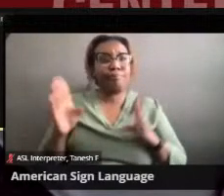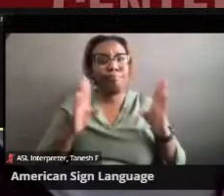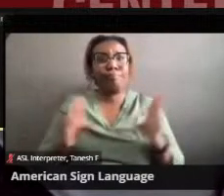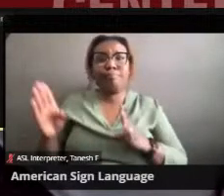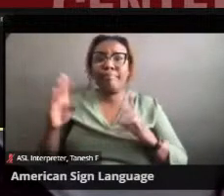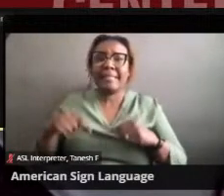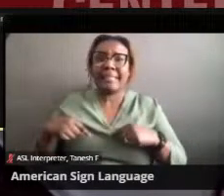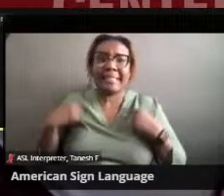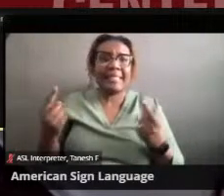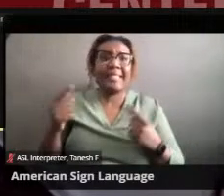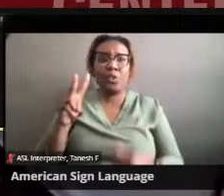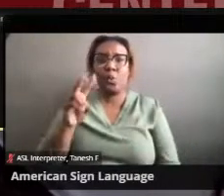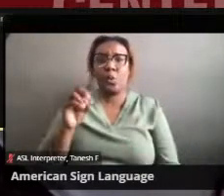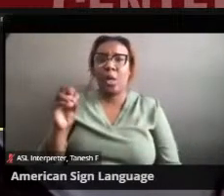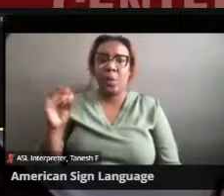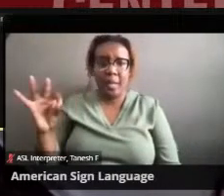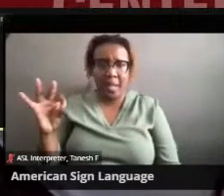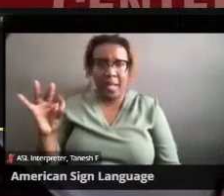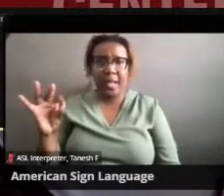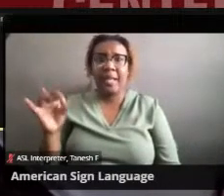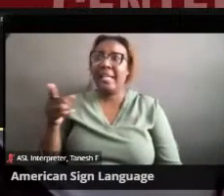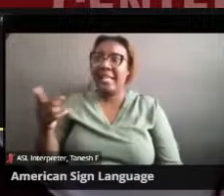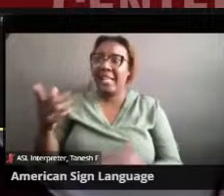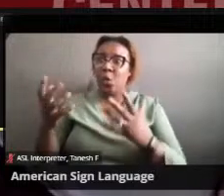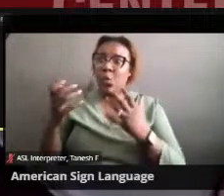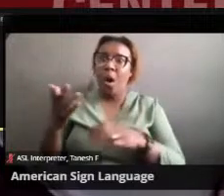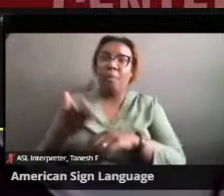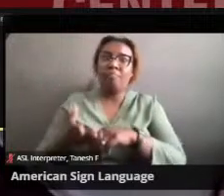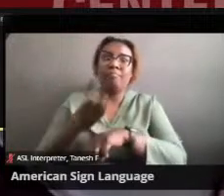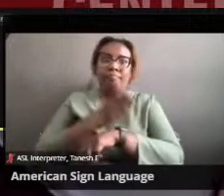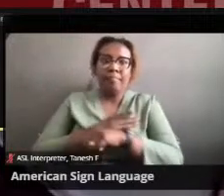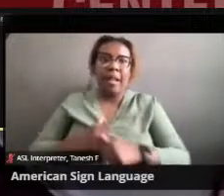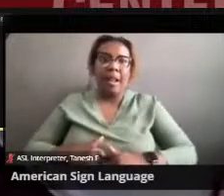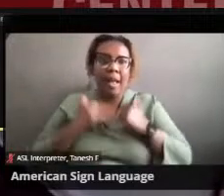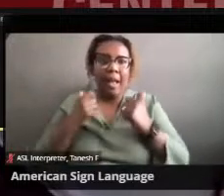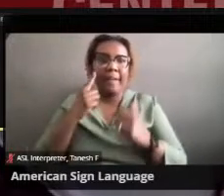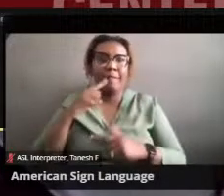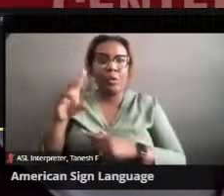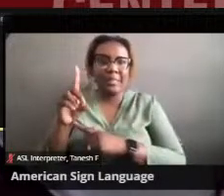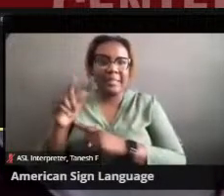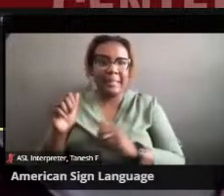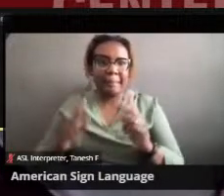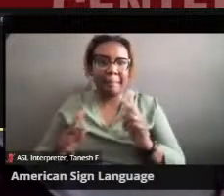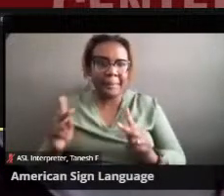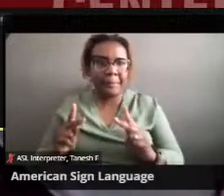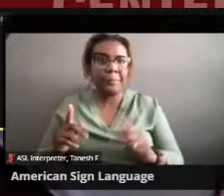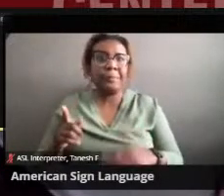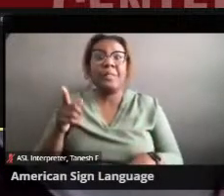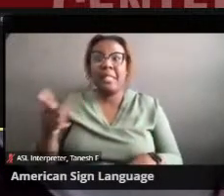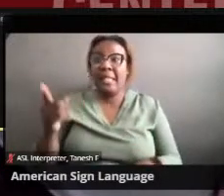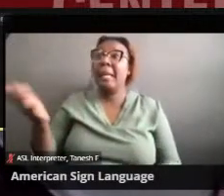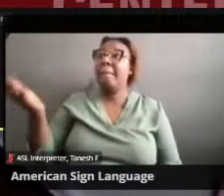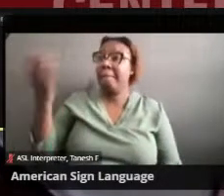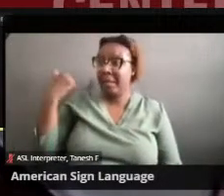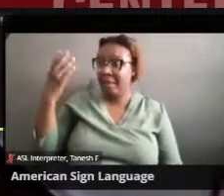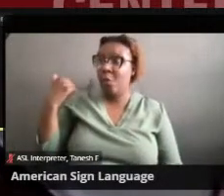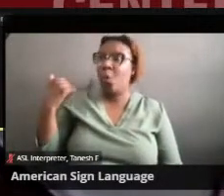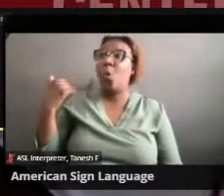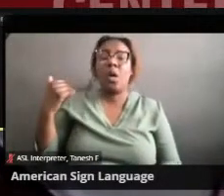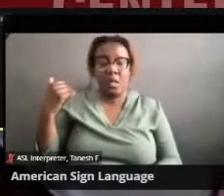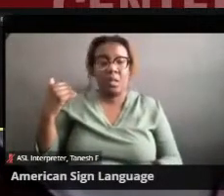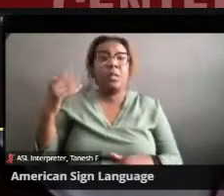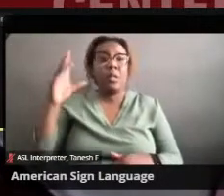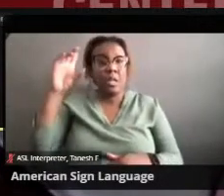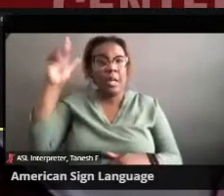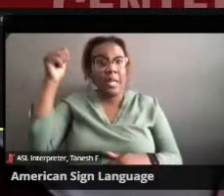progressive future for disabled people in his region. His previous roles as a senior advisor and founding staff of Stacey Abrams'